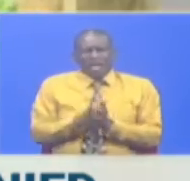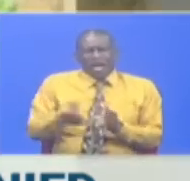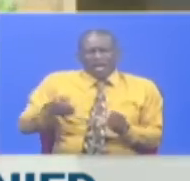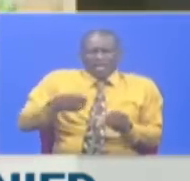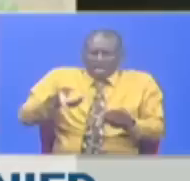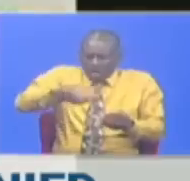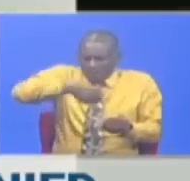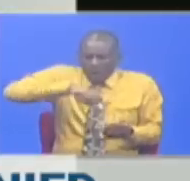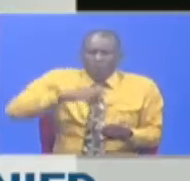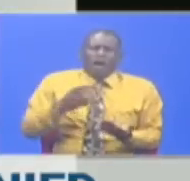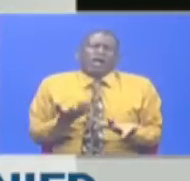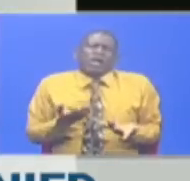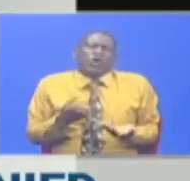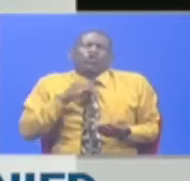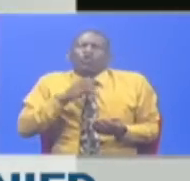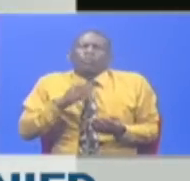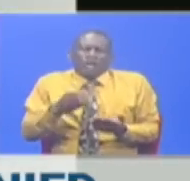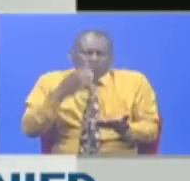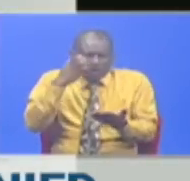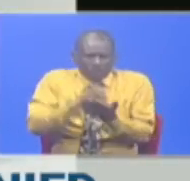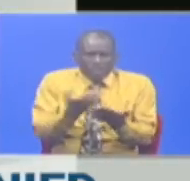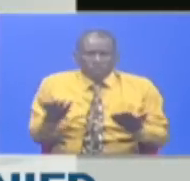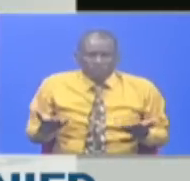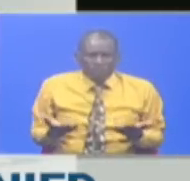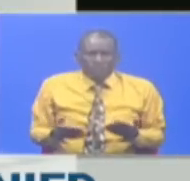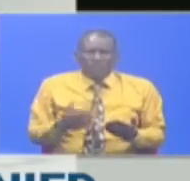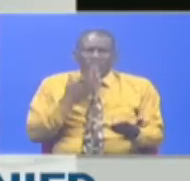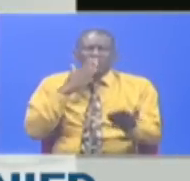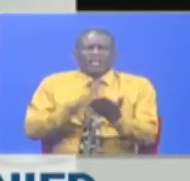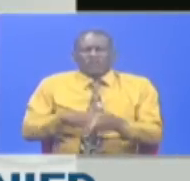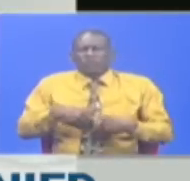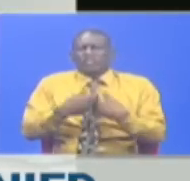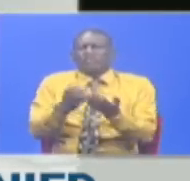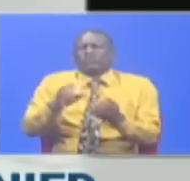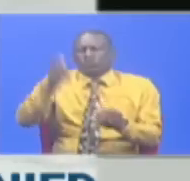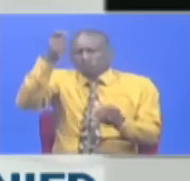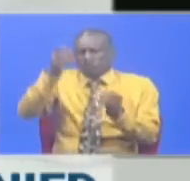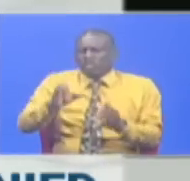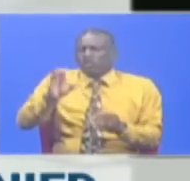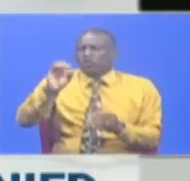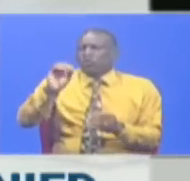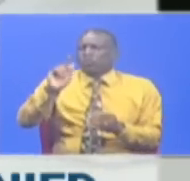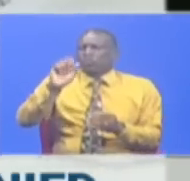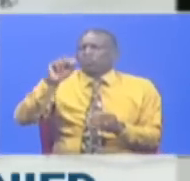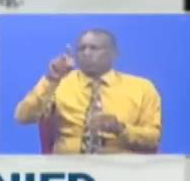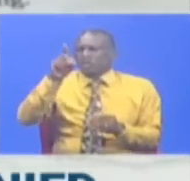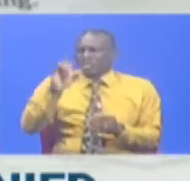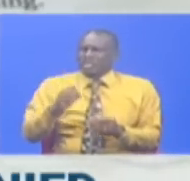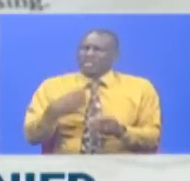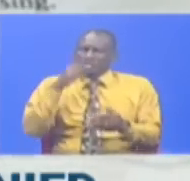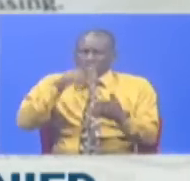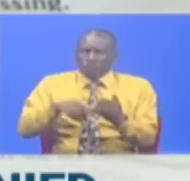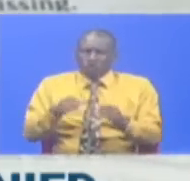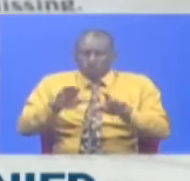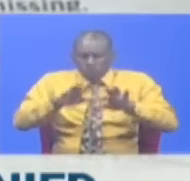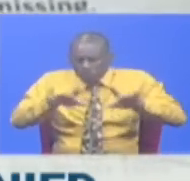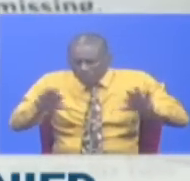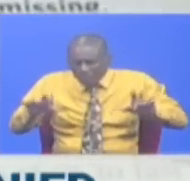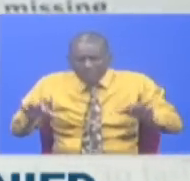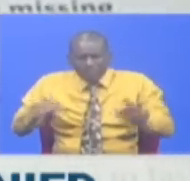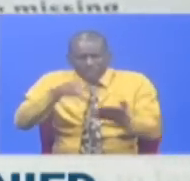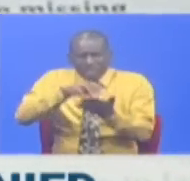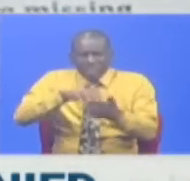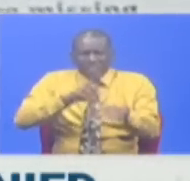wapi? An inquiry letter was written to Magistrate Okundi, which read in part, "Given that you typed your proceedings when hearing